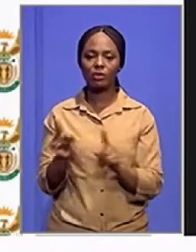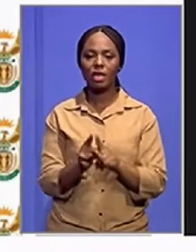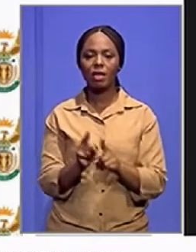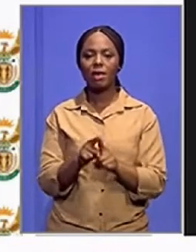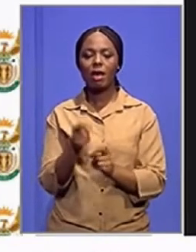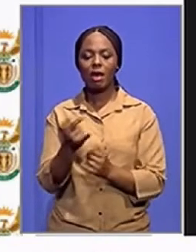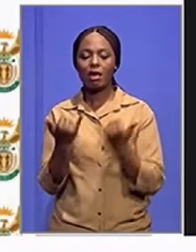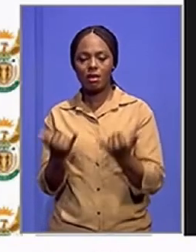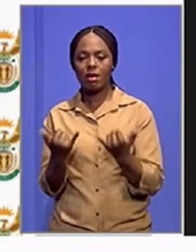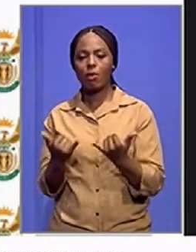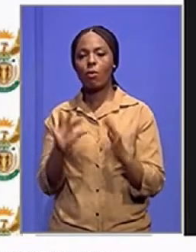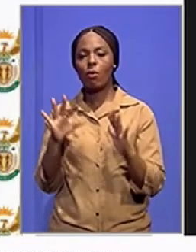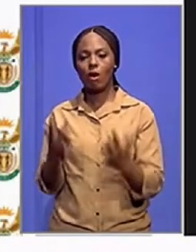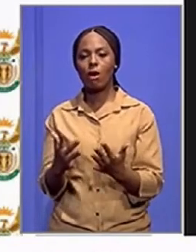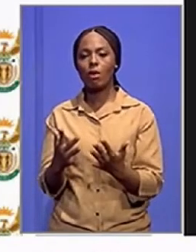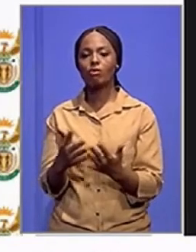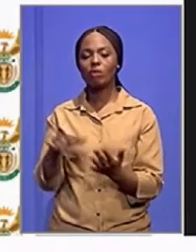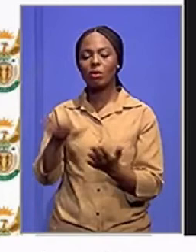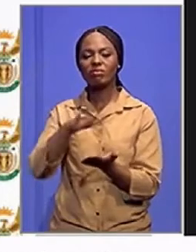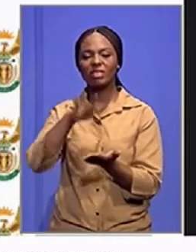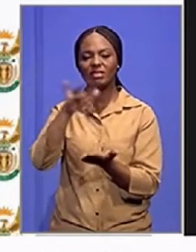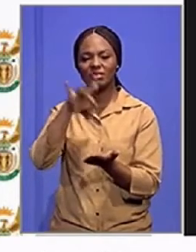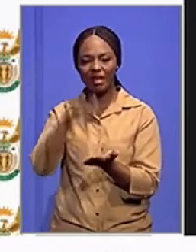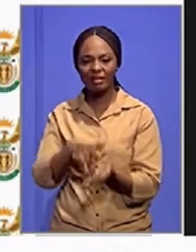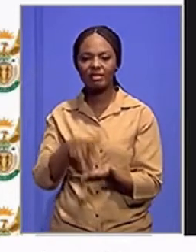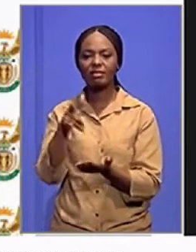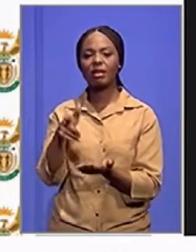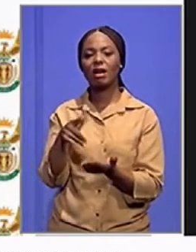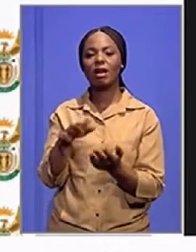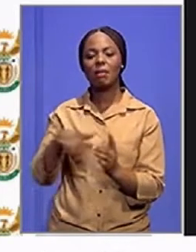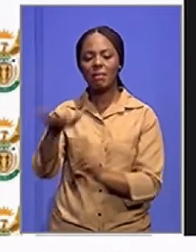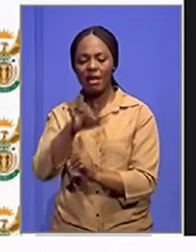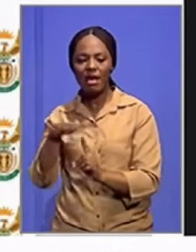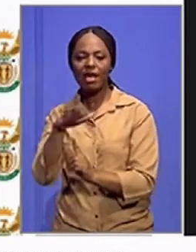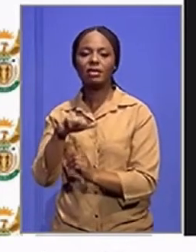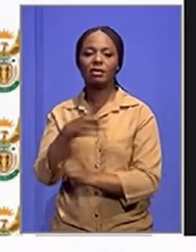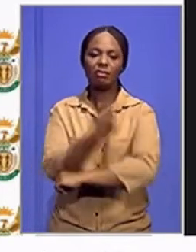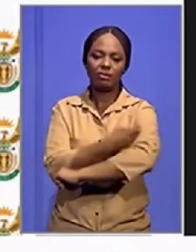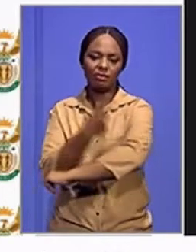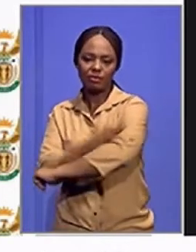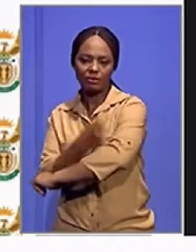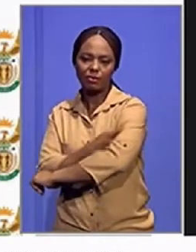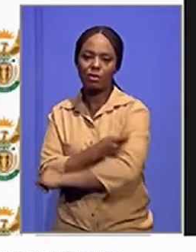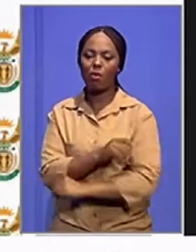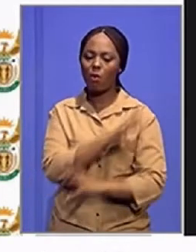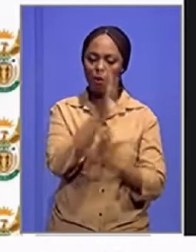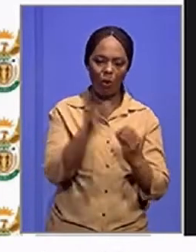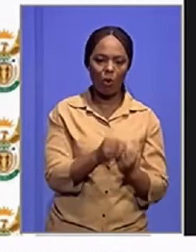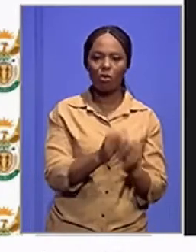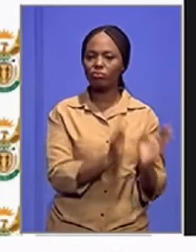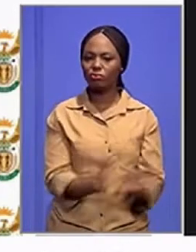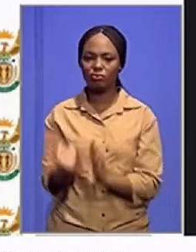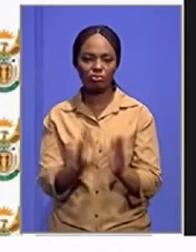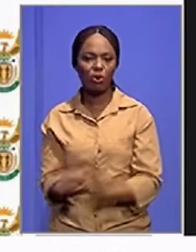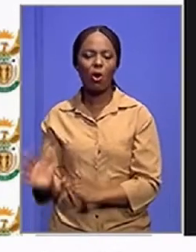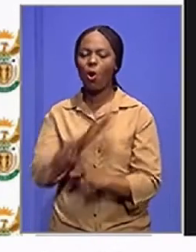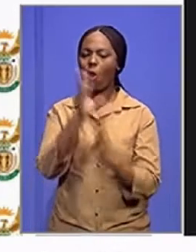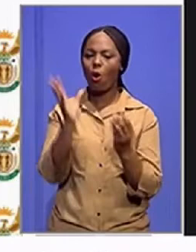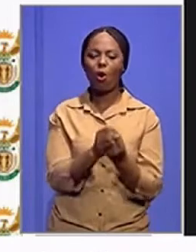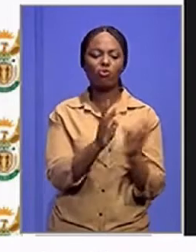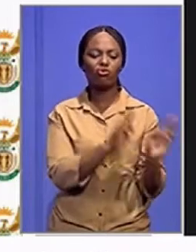to vaccinate the sides, the personnel and all that. All that is available can